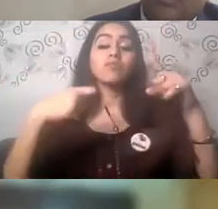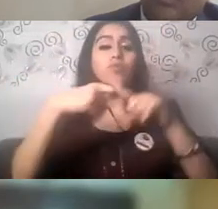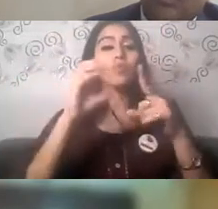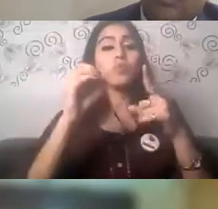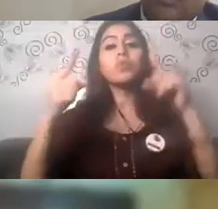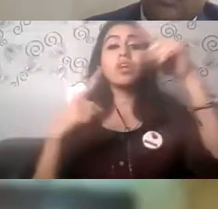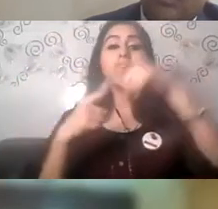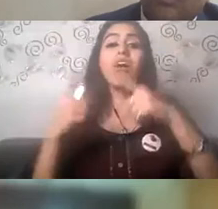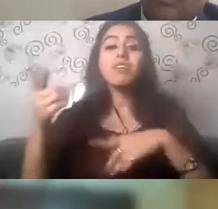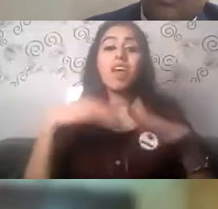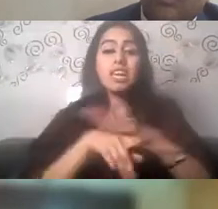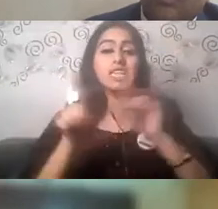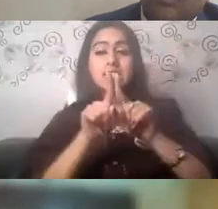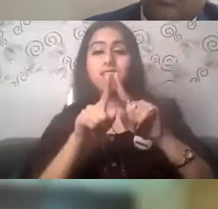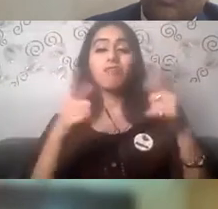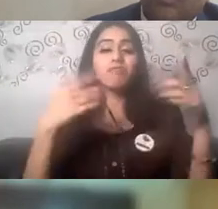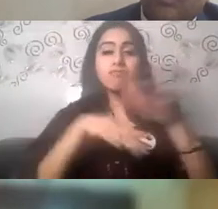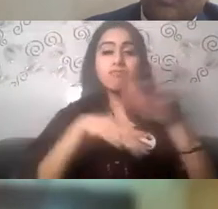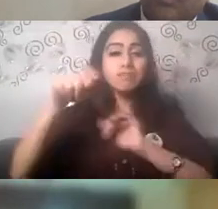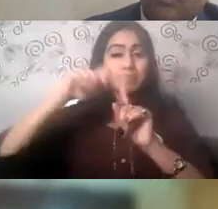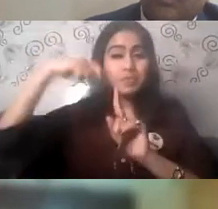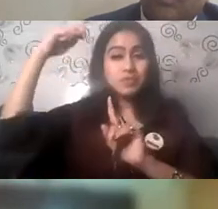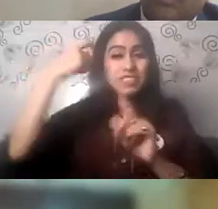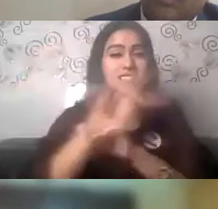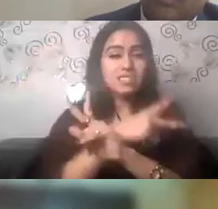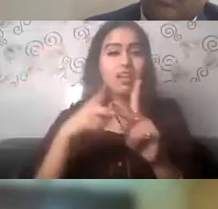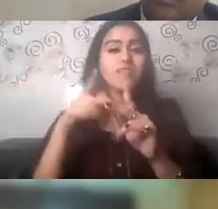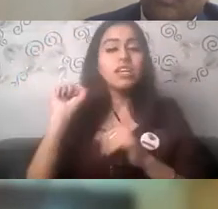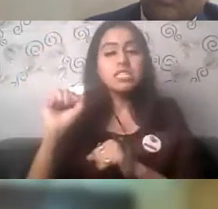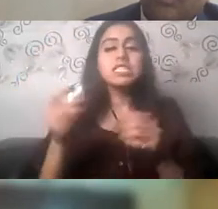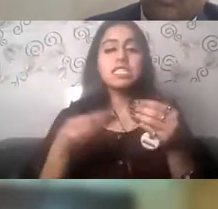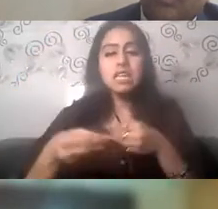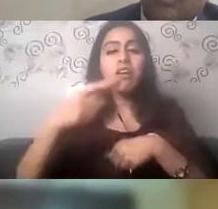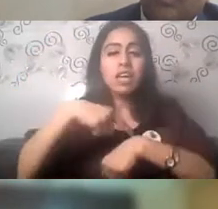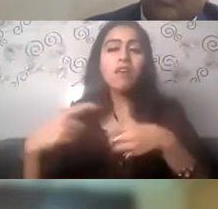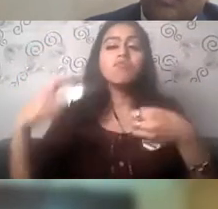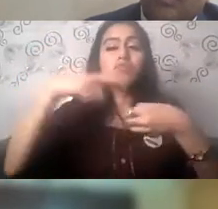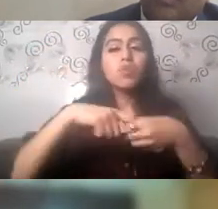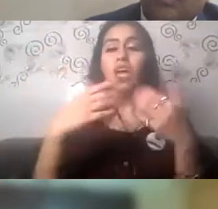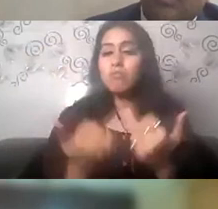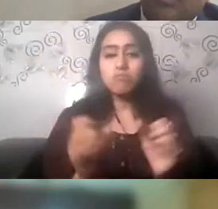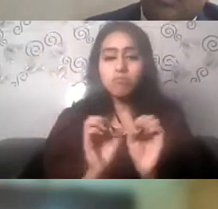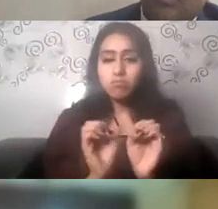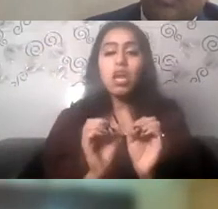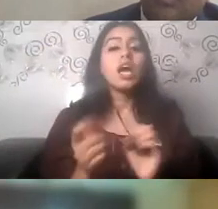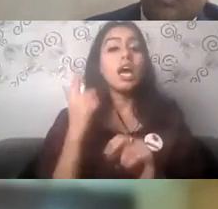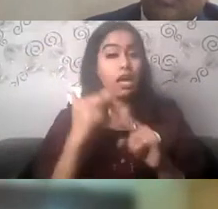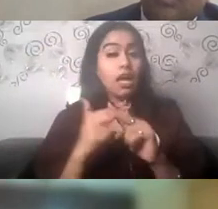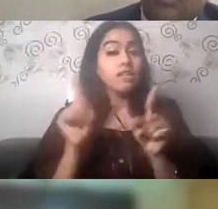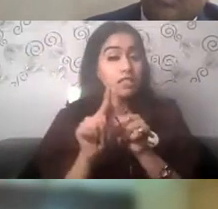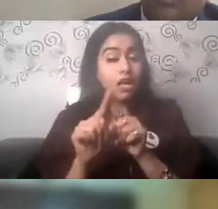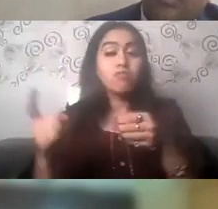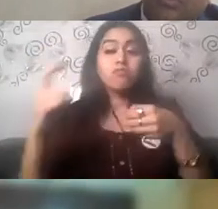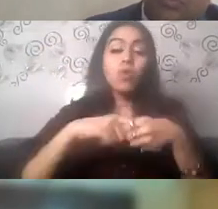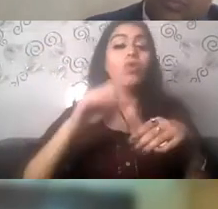And he said he'll take some time and join, but because he's not in as yet. If he joins, we'll talk to